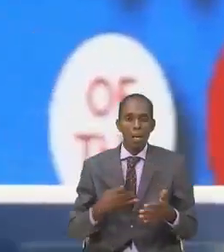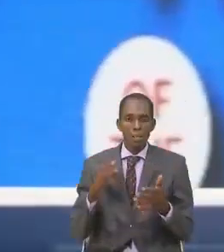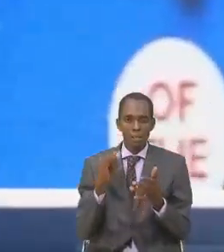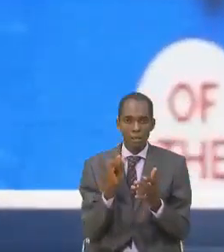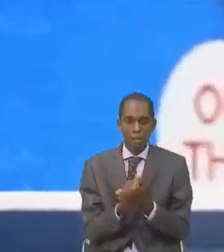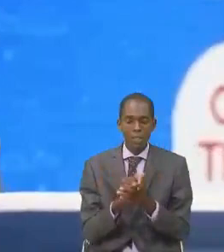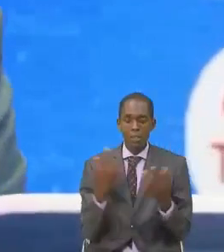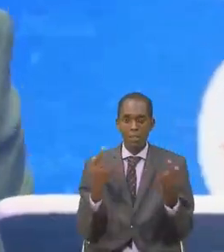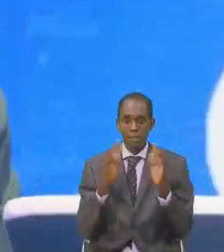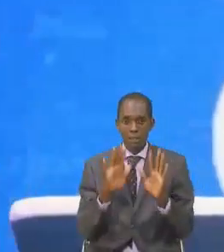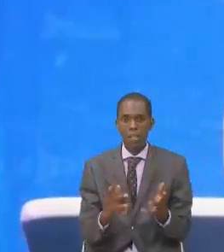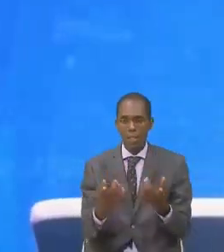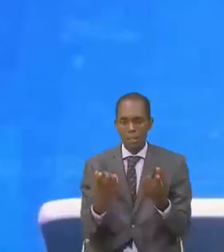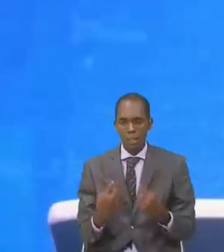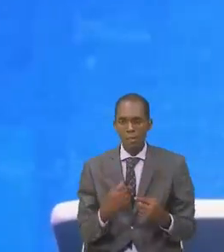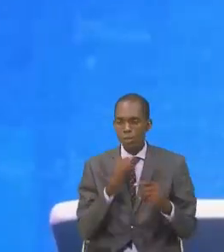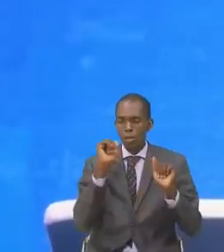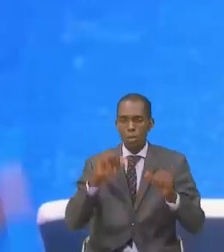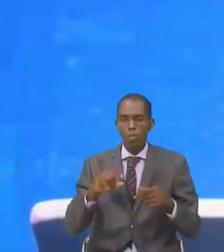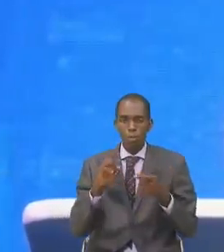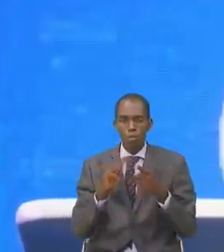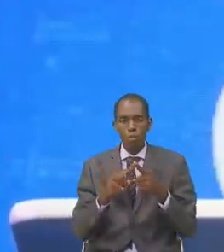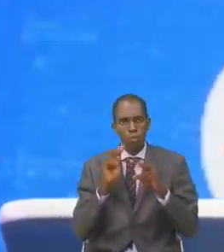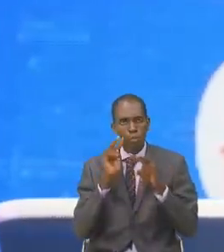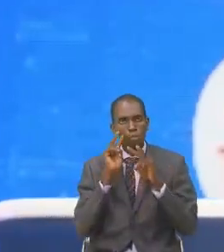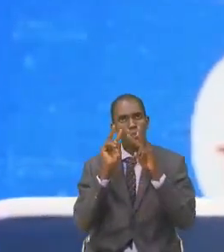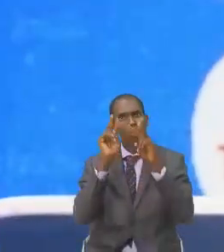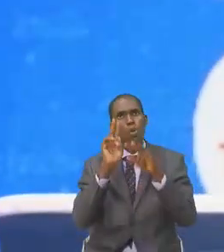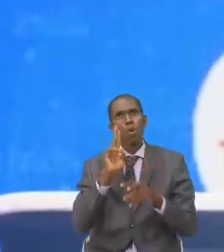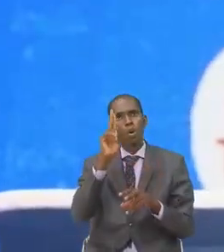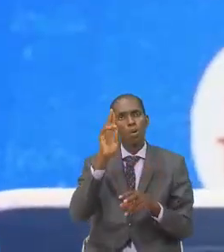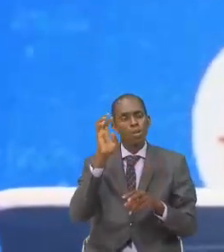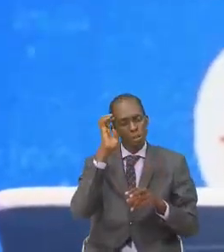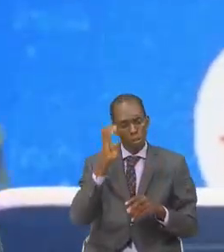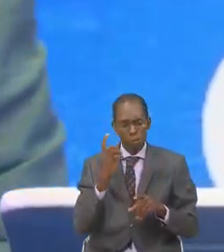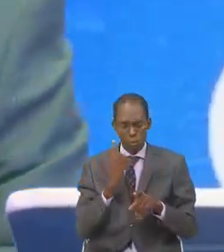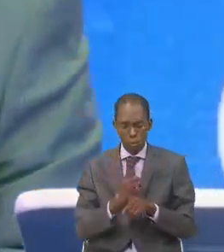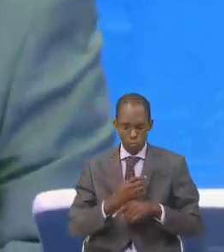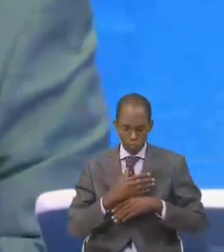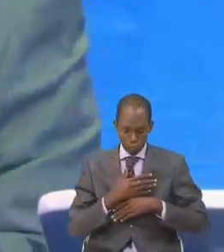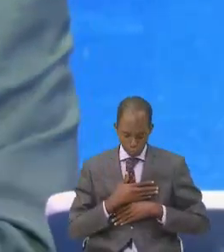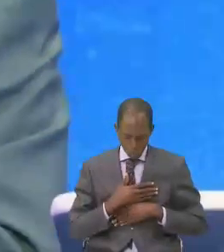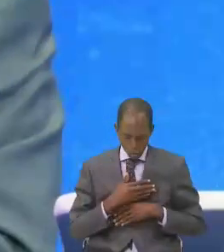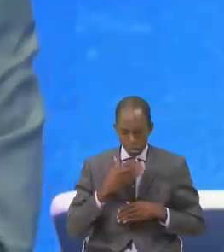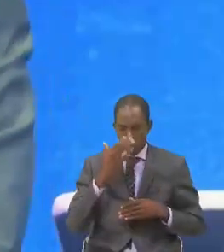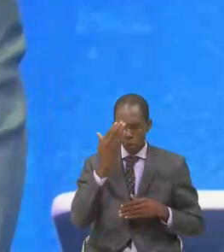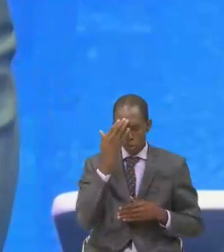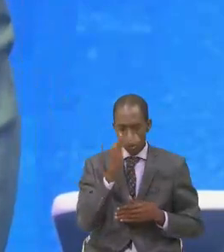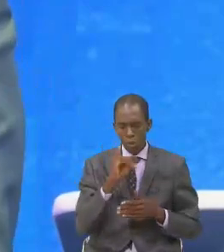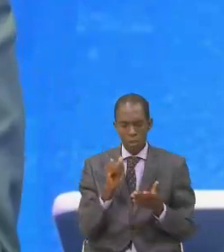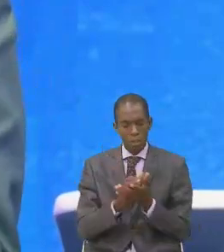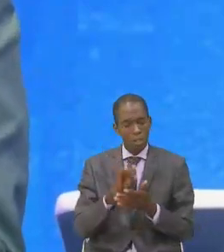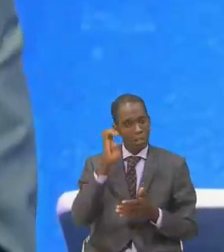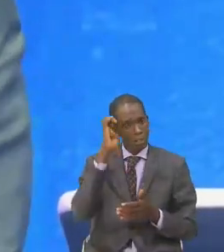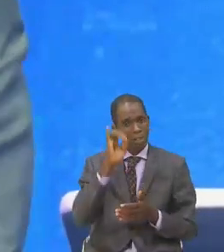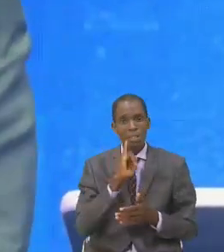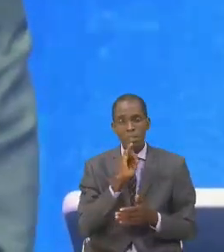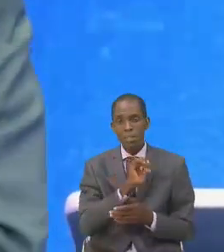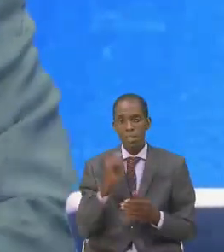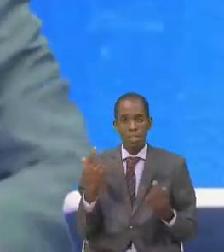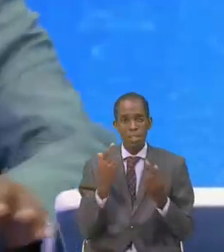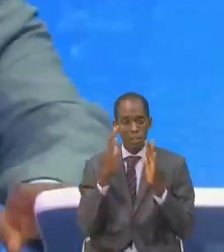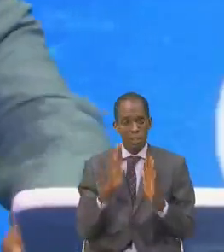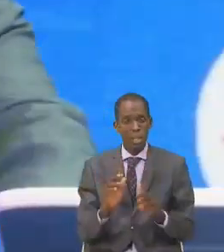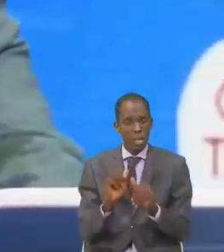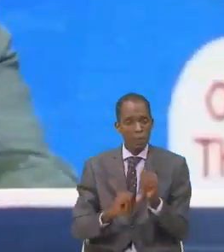spoke about. And the sinner came, he could not even look up, and then he smote his breast. He knew that he was